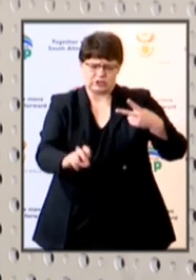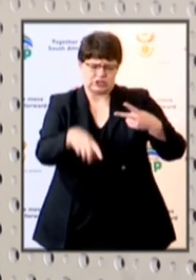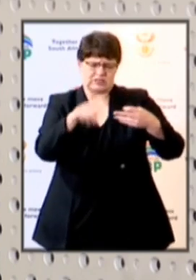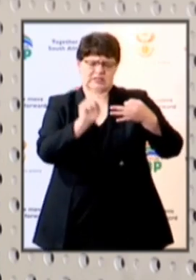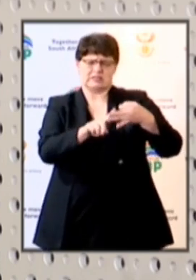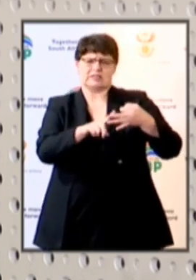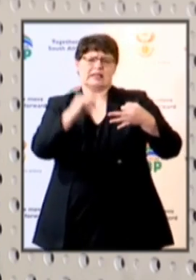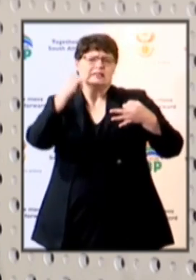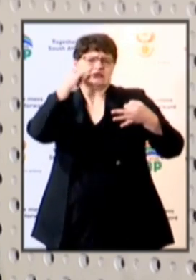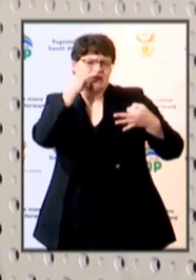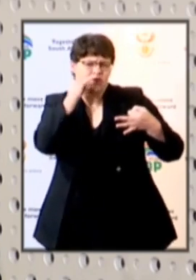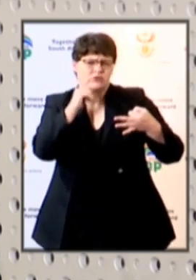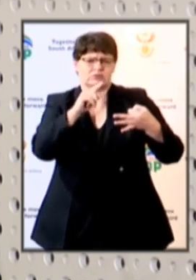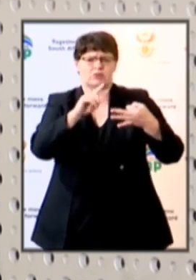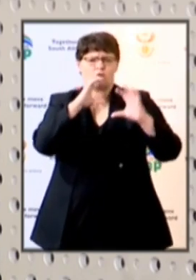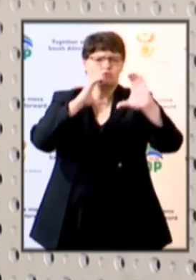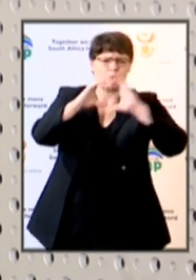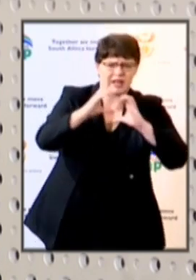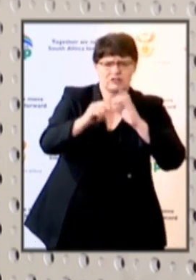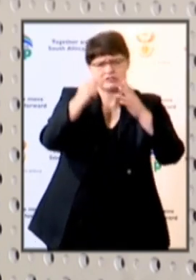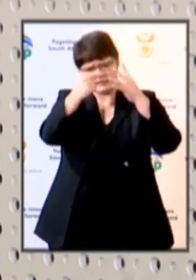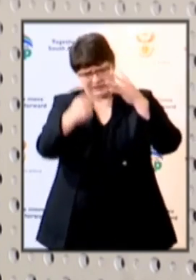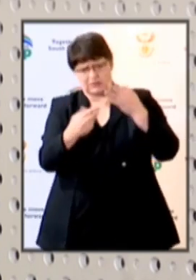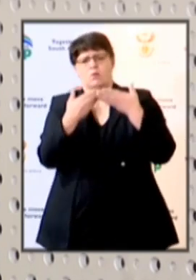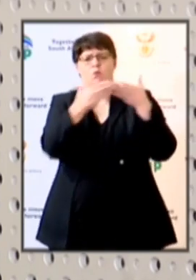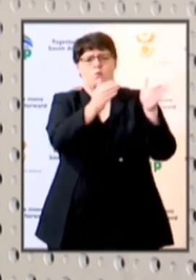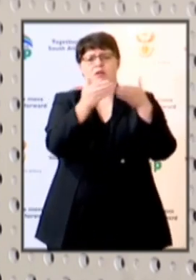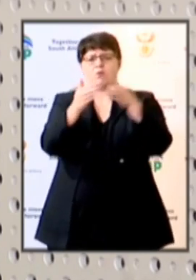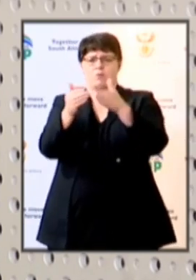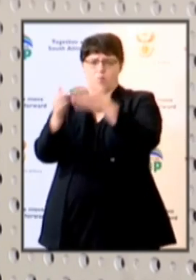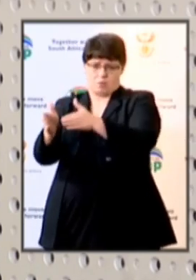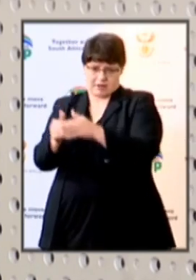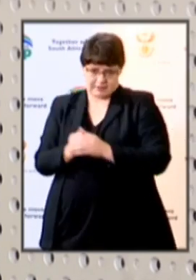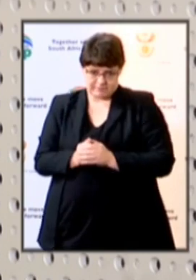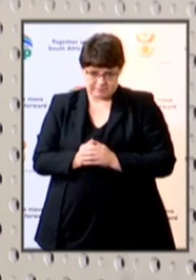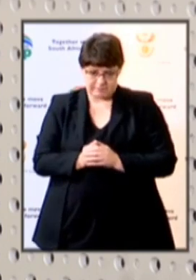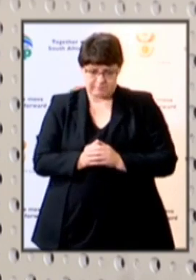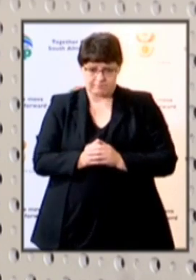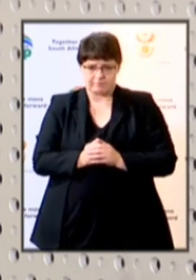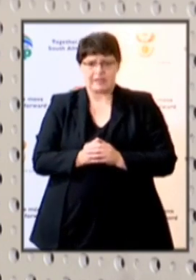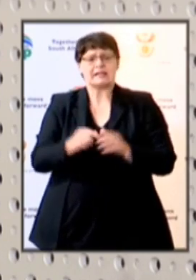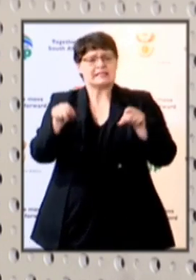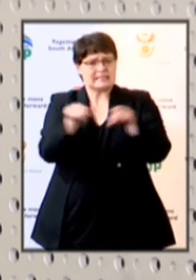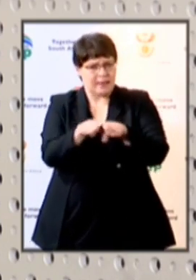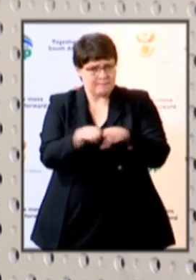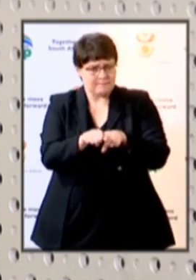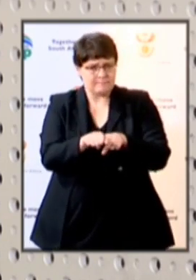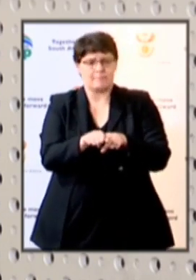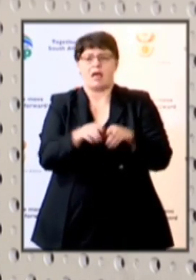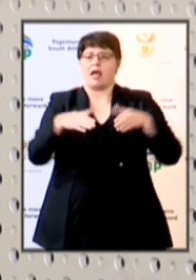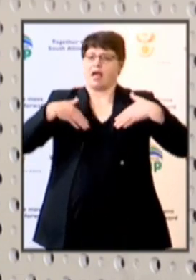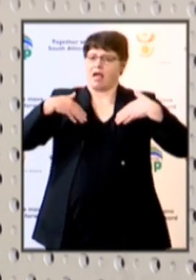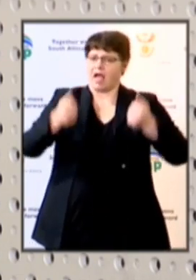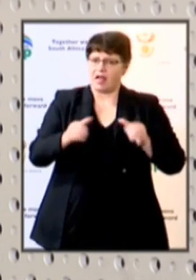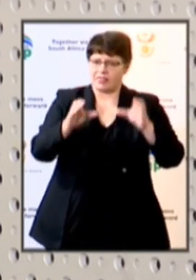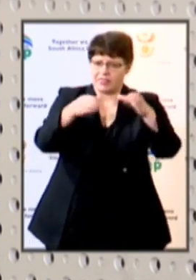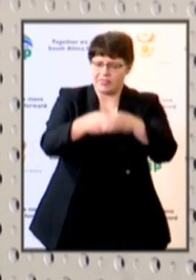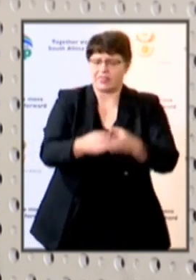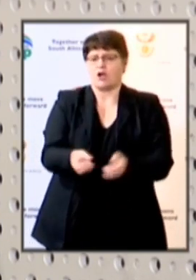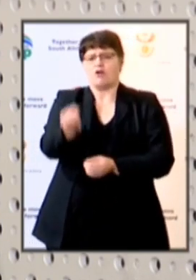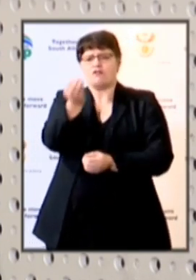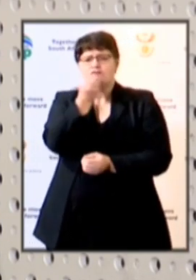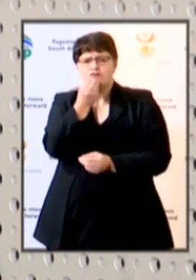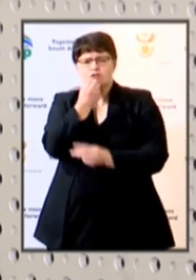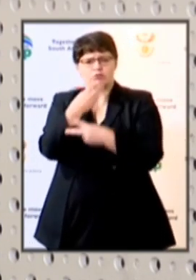and telecommunication infrastructure is currently at work. So too is the health sector, food